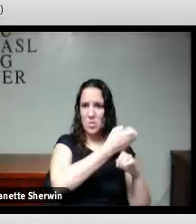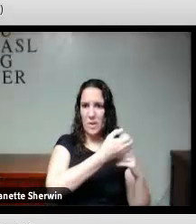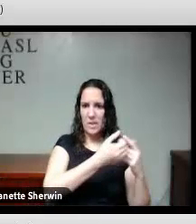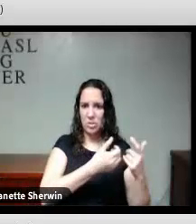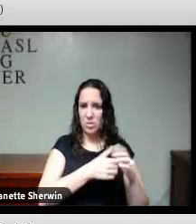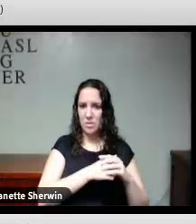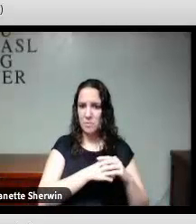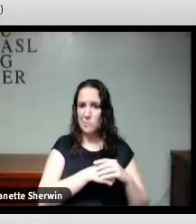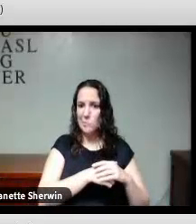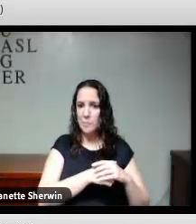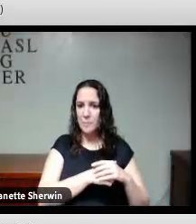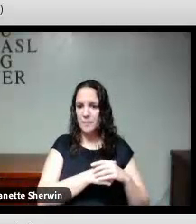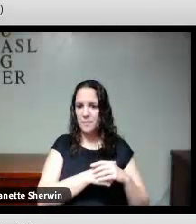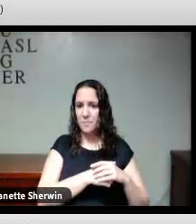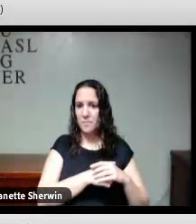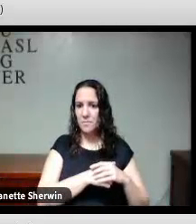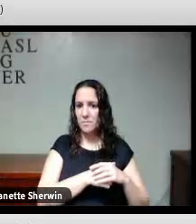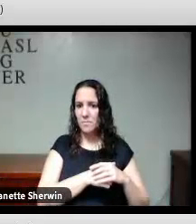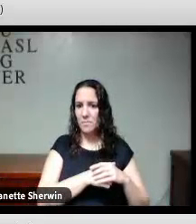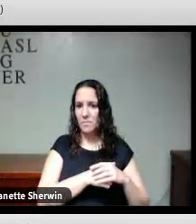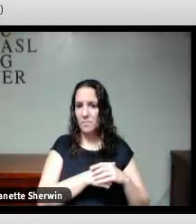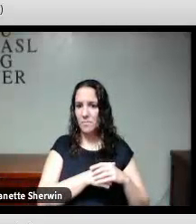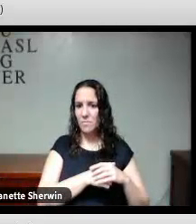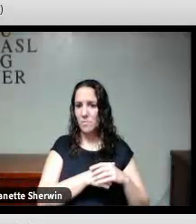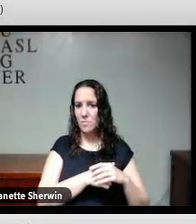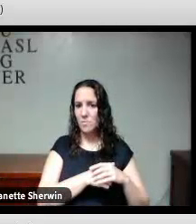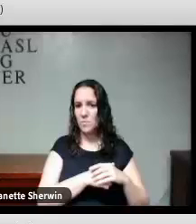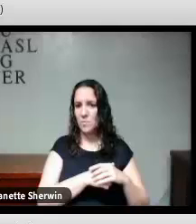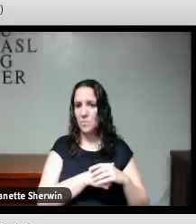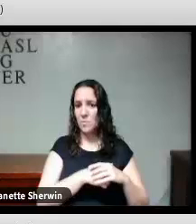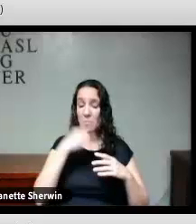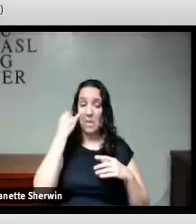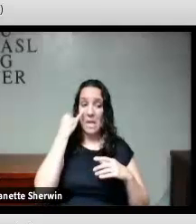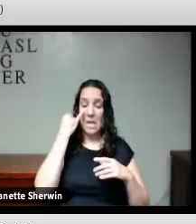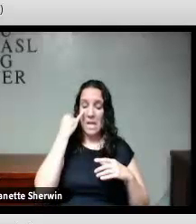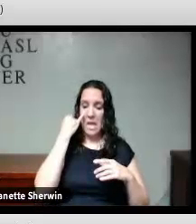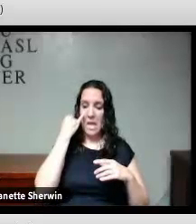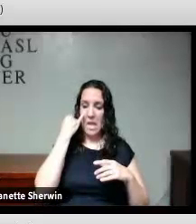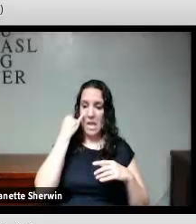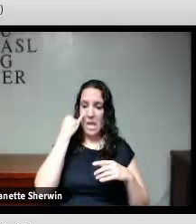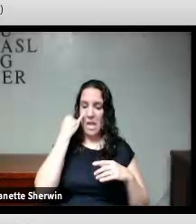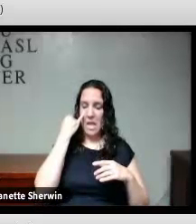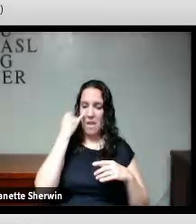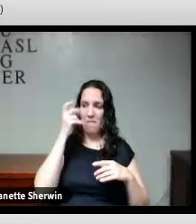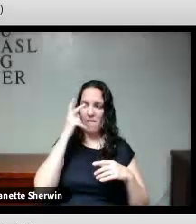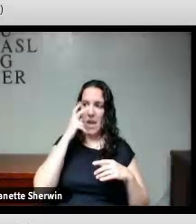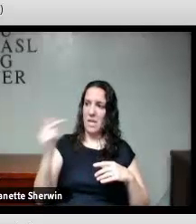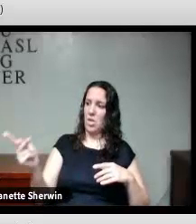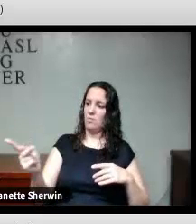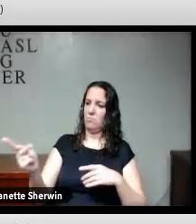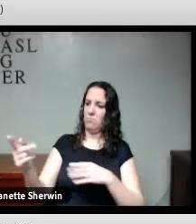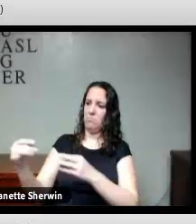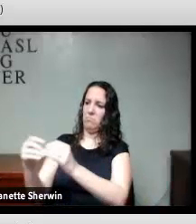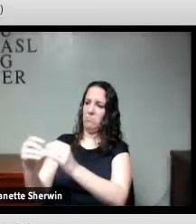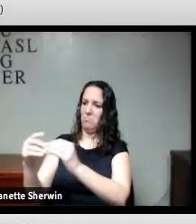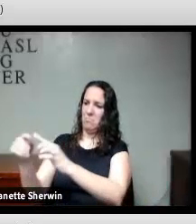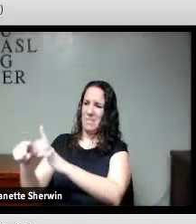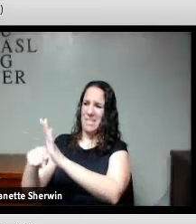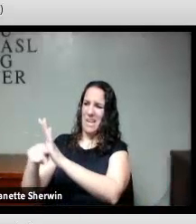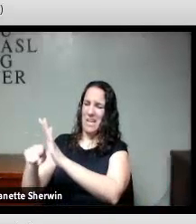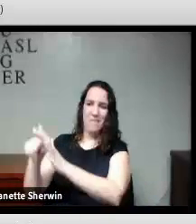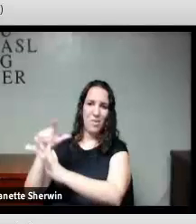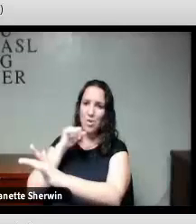put up barriers before I get to you, don't I? If I hear you interacting with a patron in a negative way and you're not even trying to solve it, you're not trying to be kind, I don't